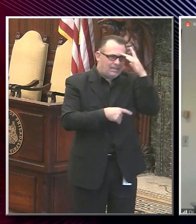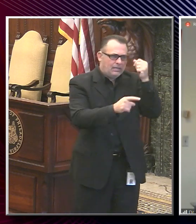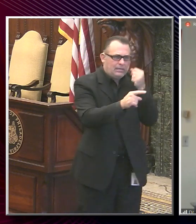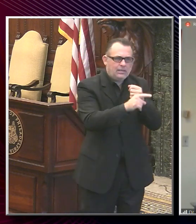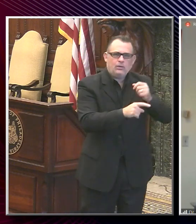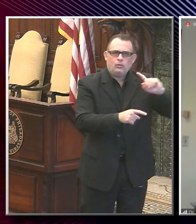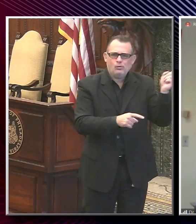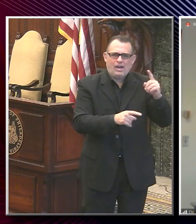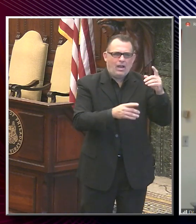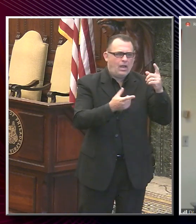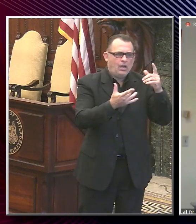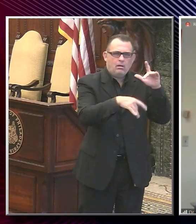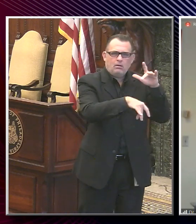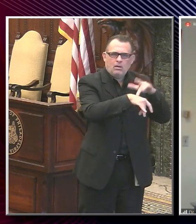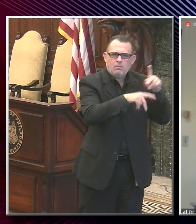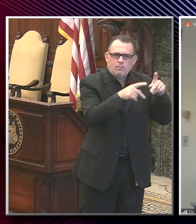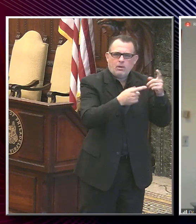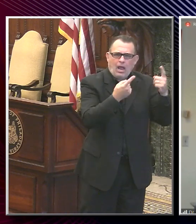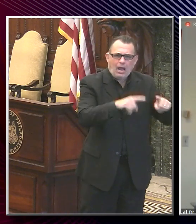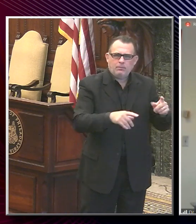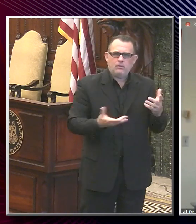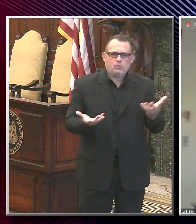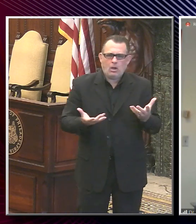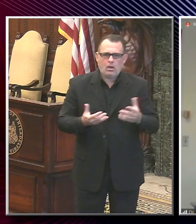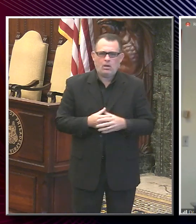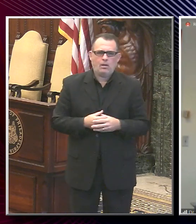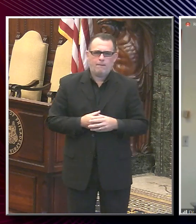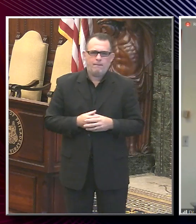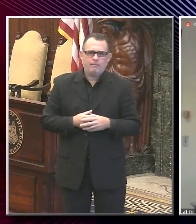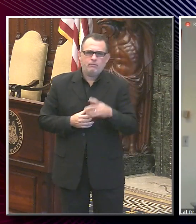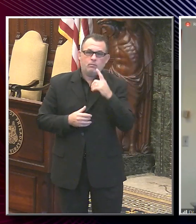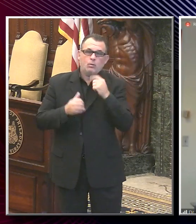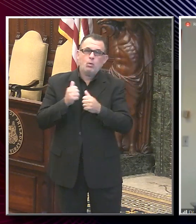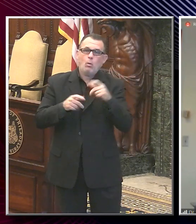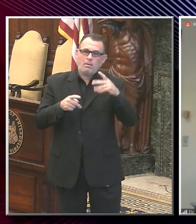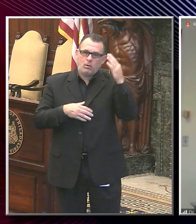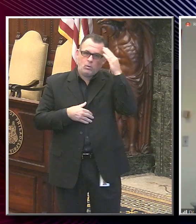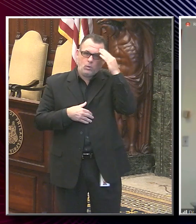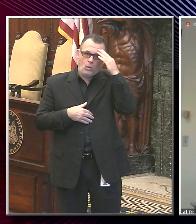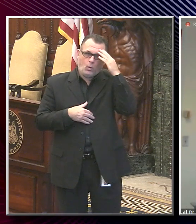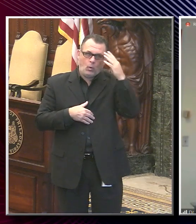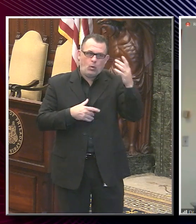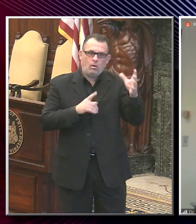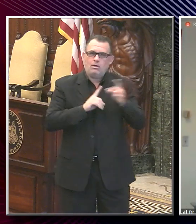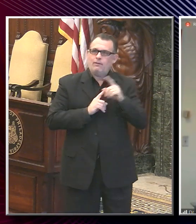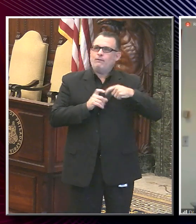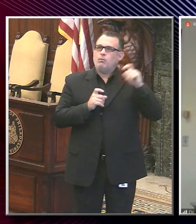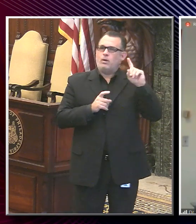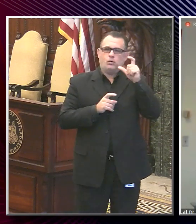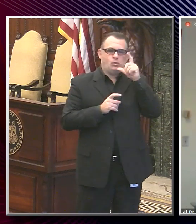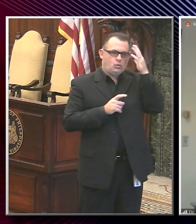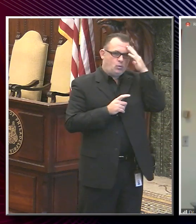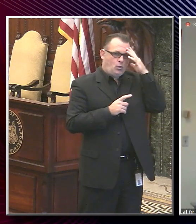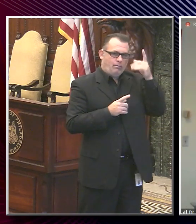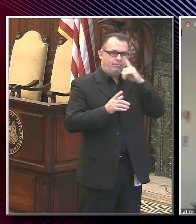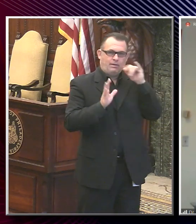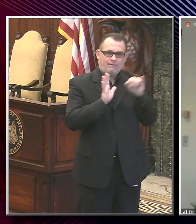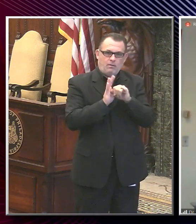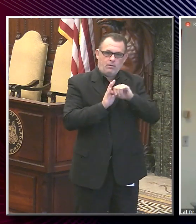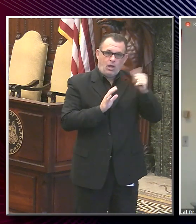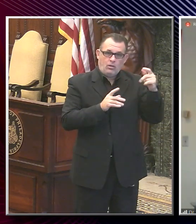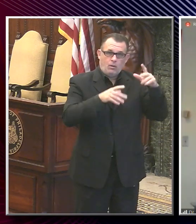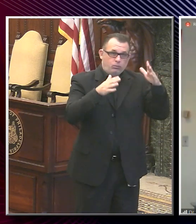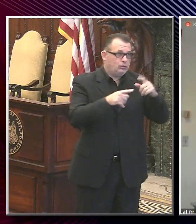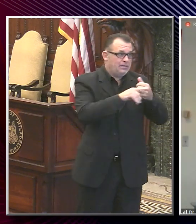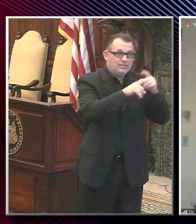process, that most people who know where their infection came from identified it having come from another household member, or